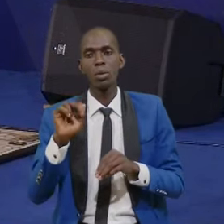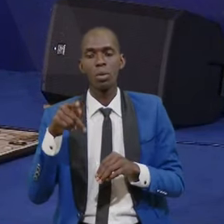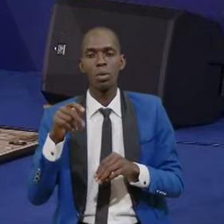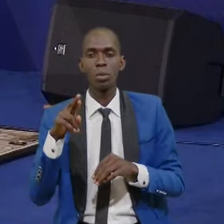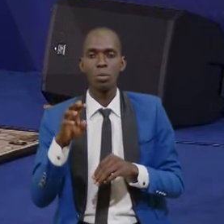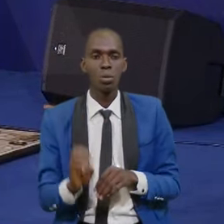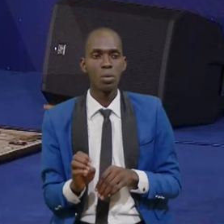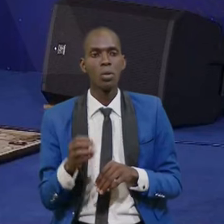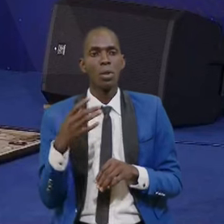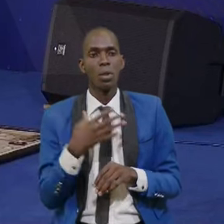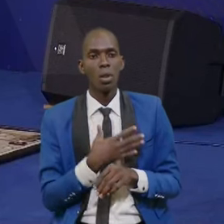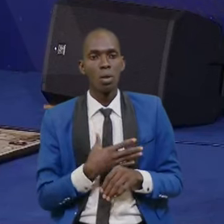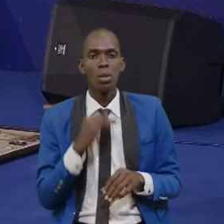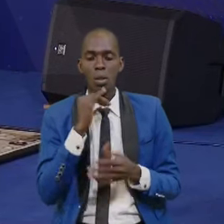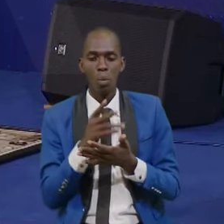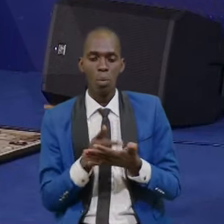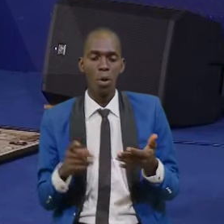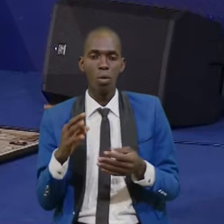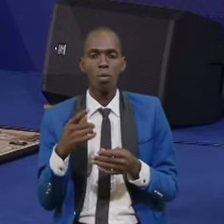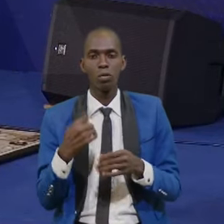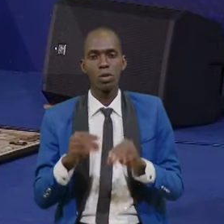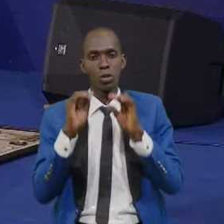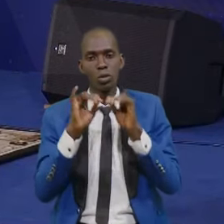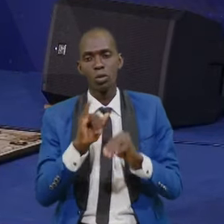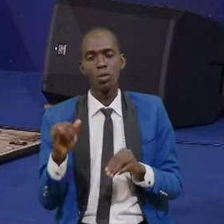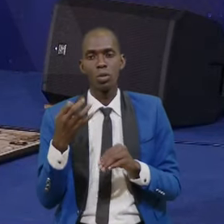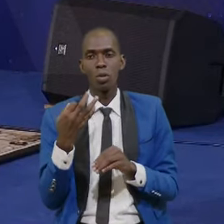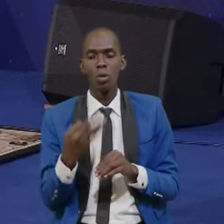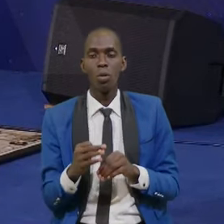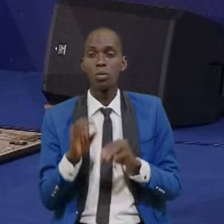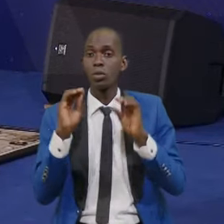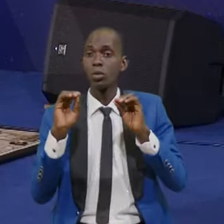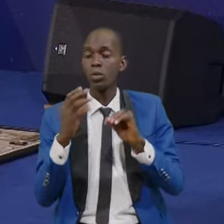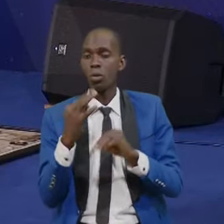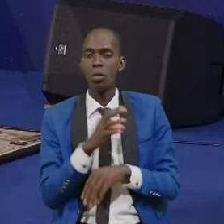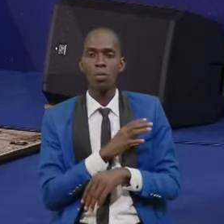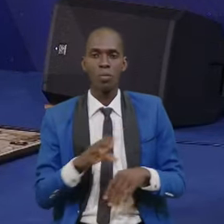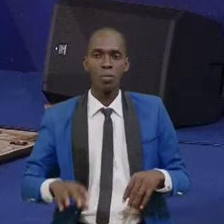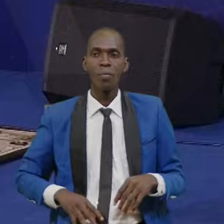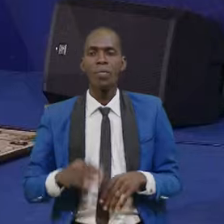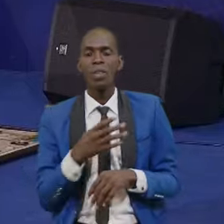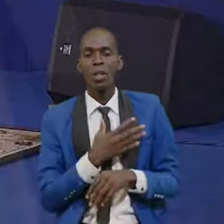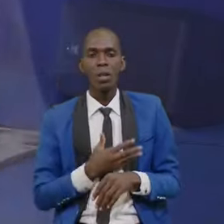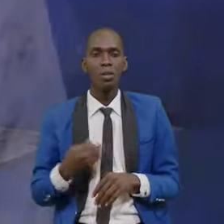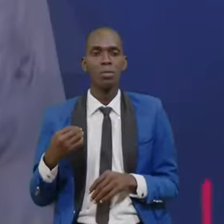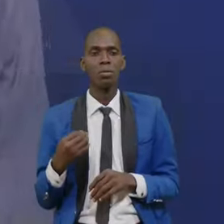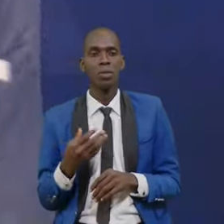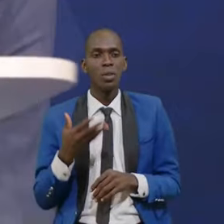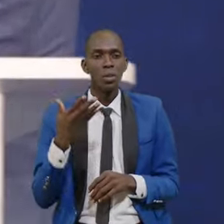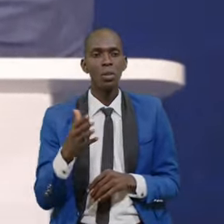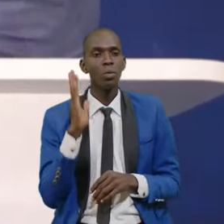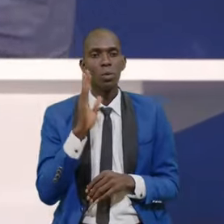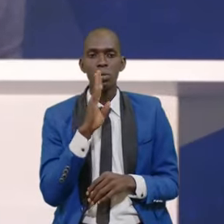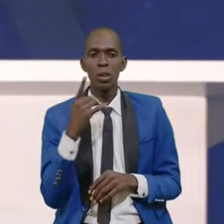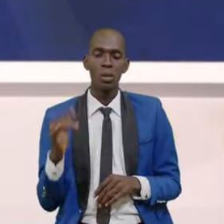the doctrine of Christ, and of eternal judgment. There be the white great throne judgment. Some